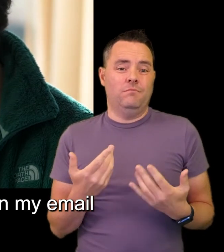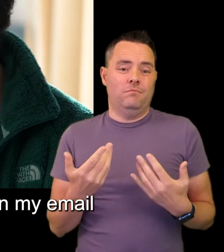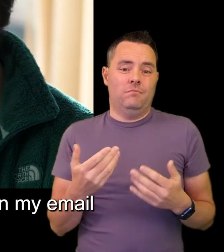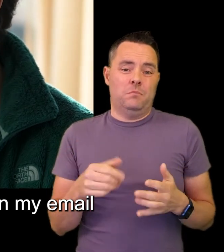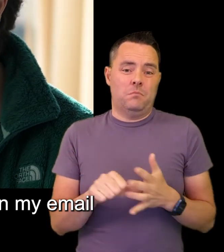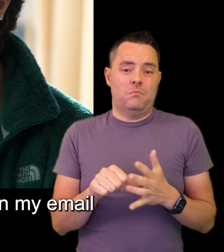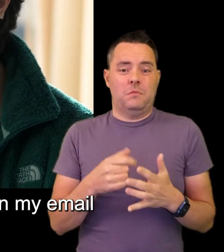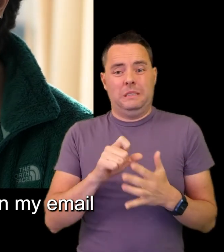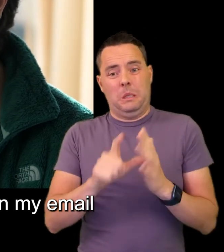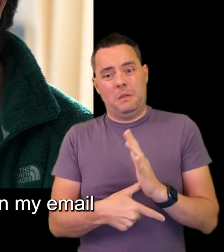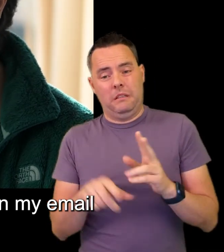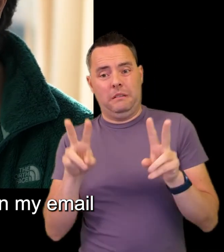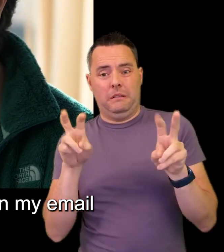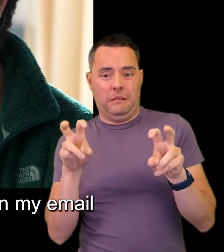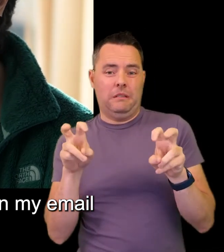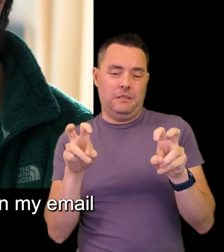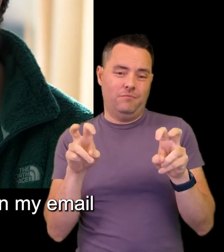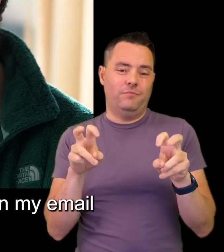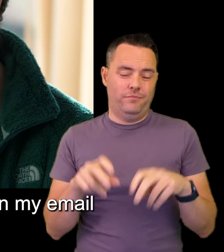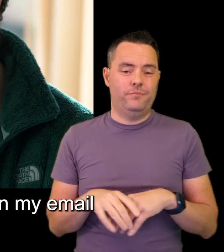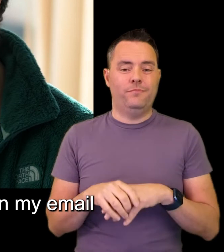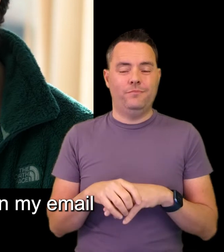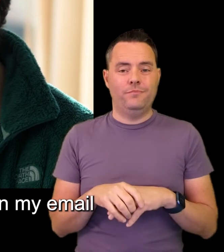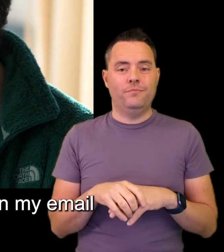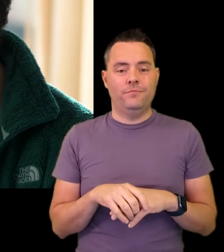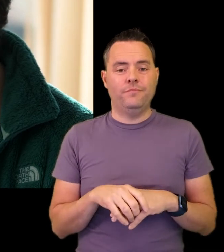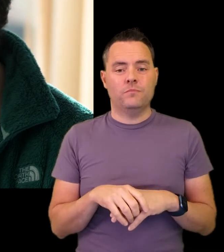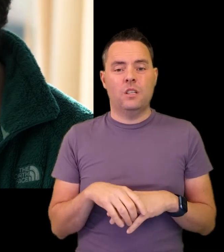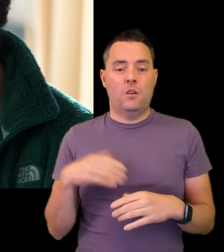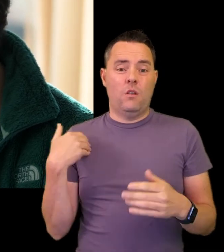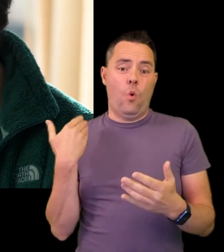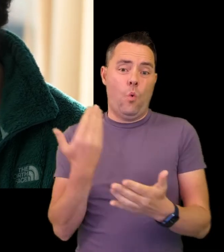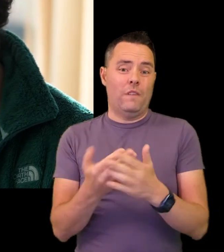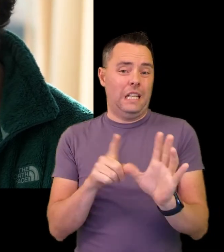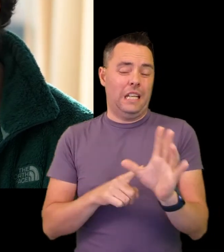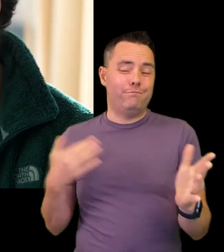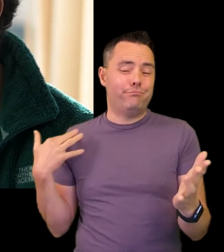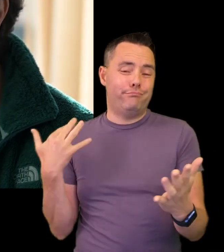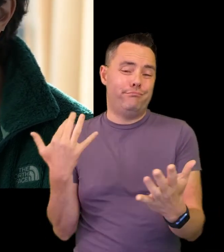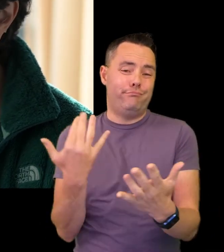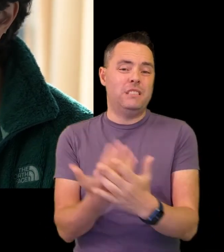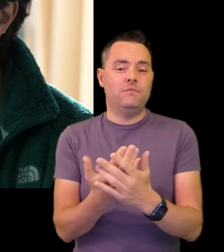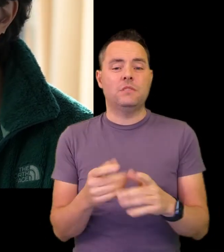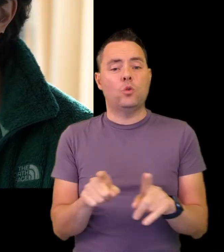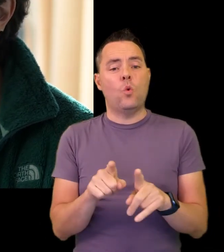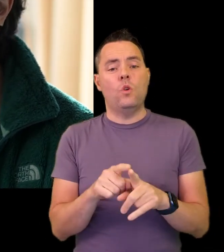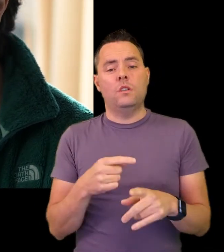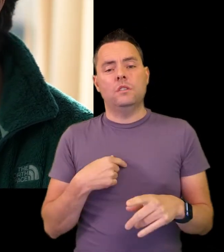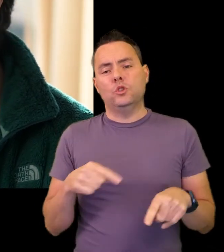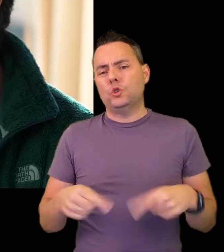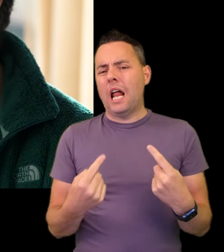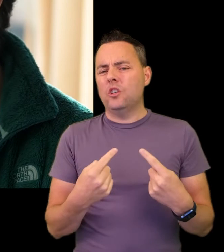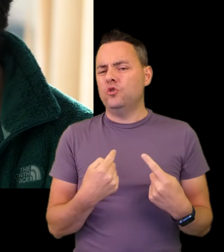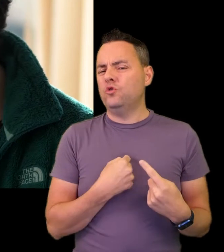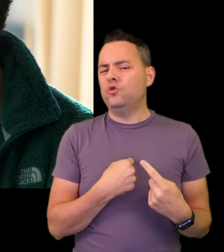I work part-time because of my disability on my email footer for over a year now. And in all of